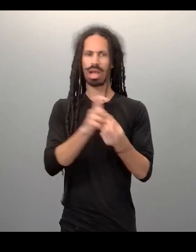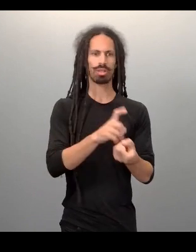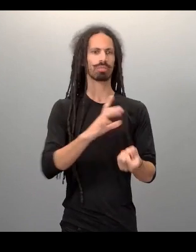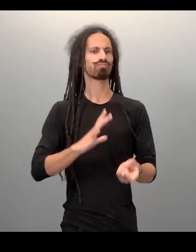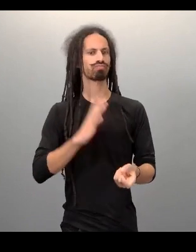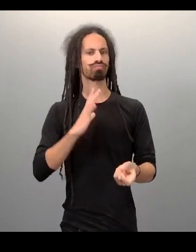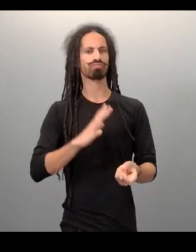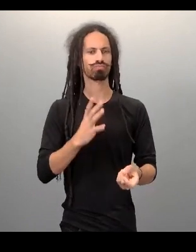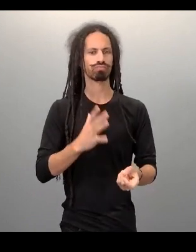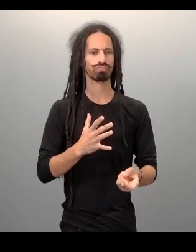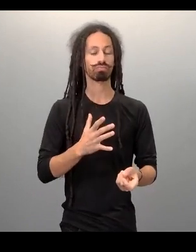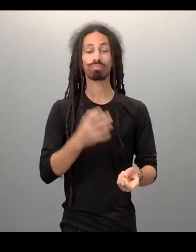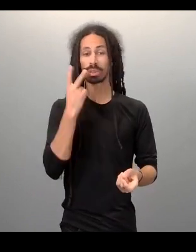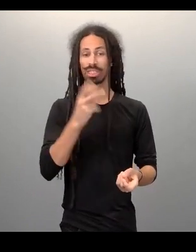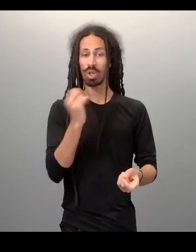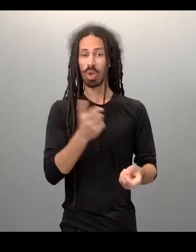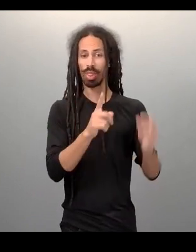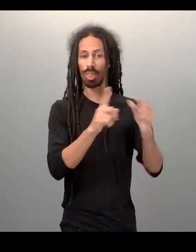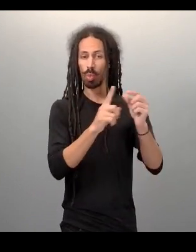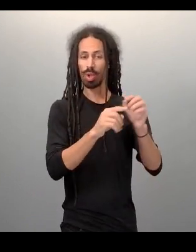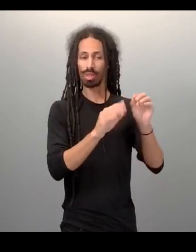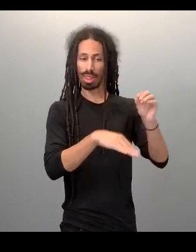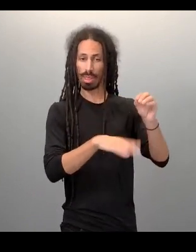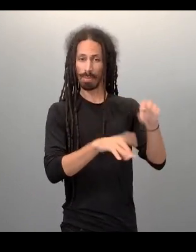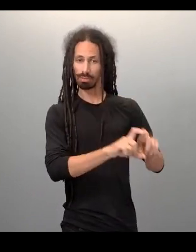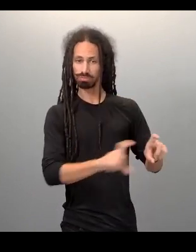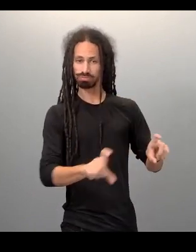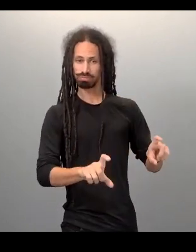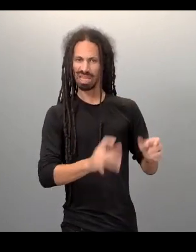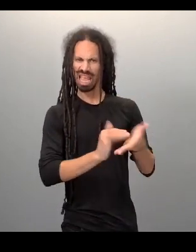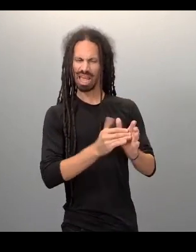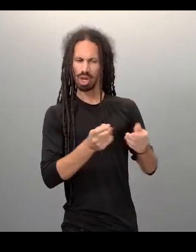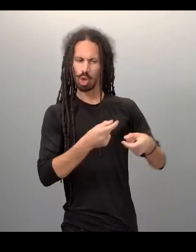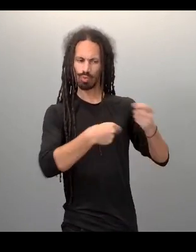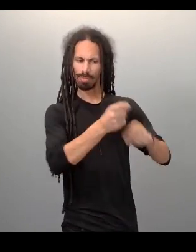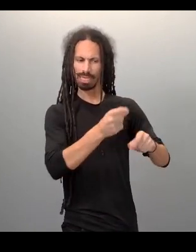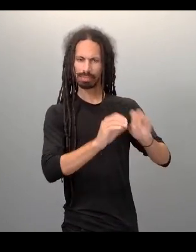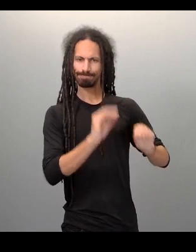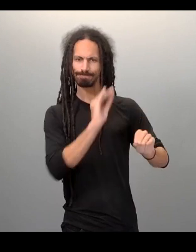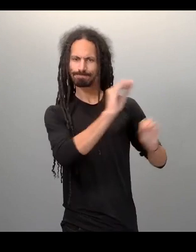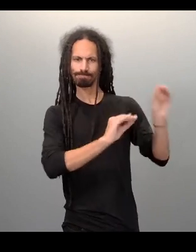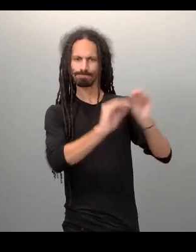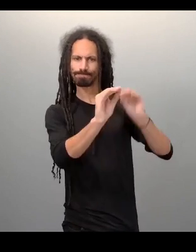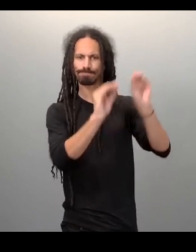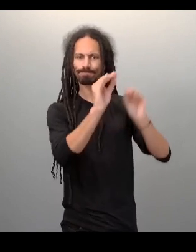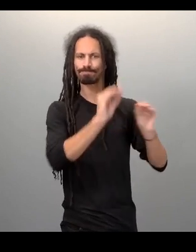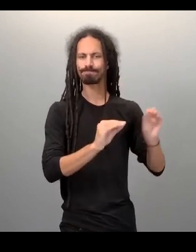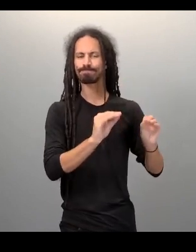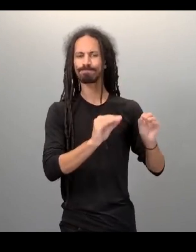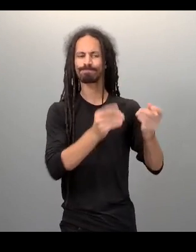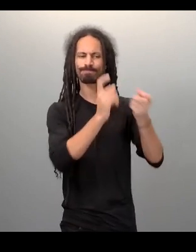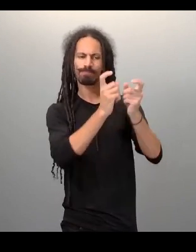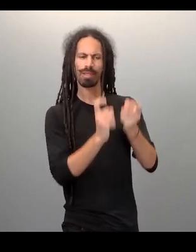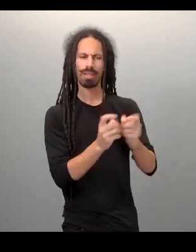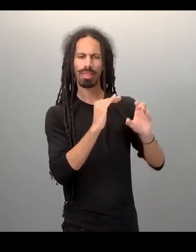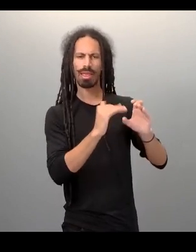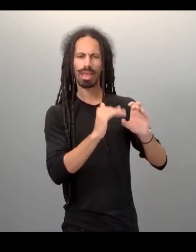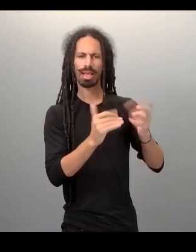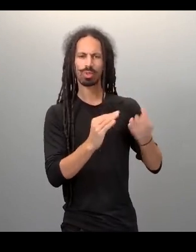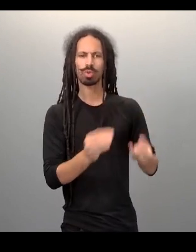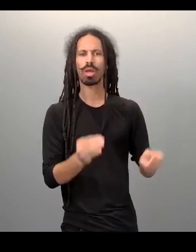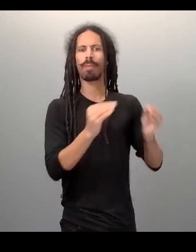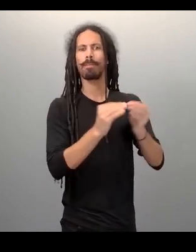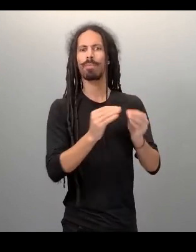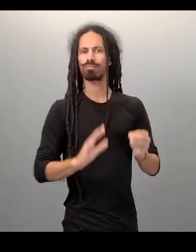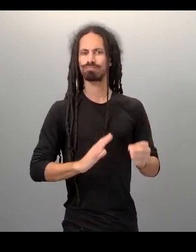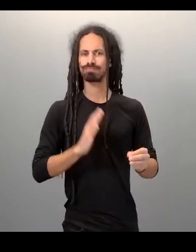replacement terms and punctuation that you could use to revise this email so that it would be in